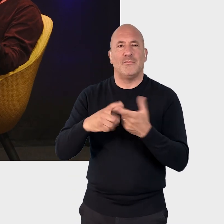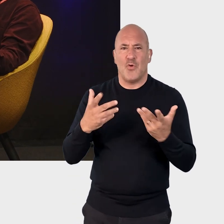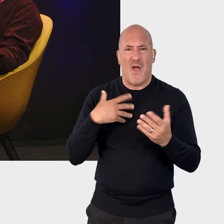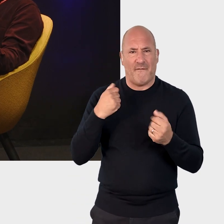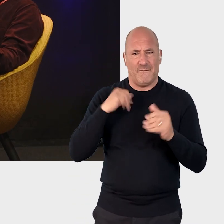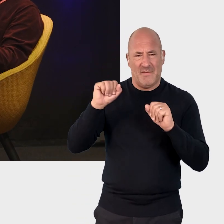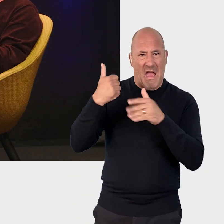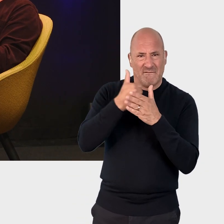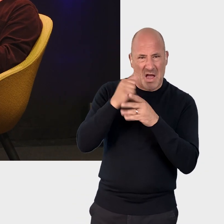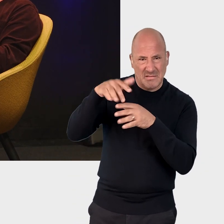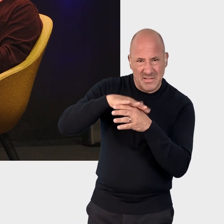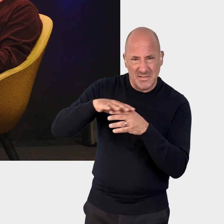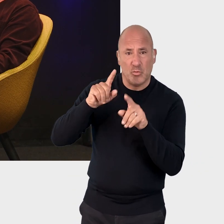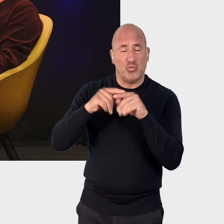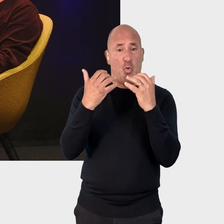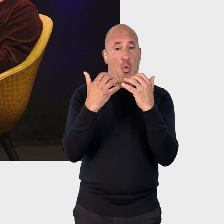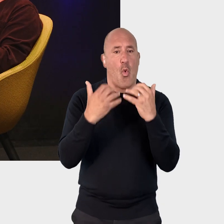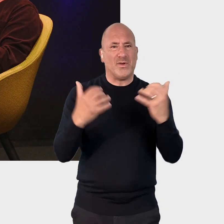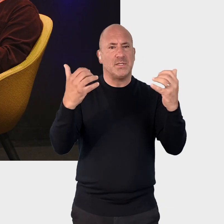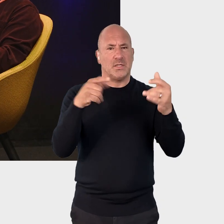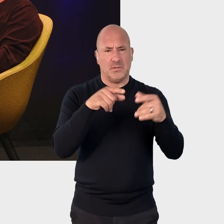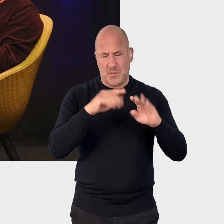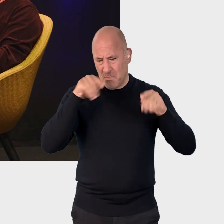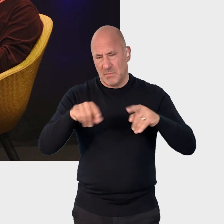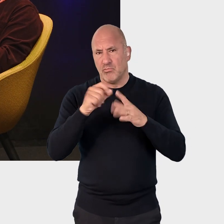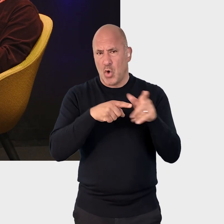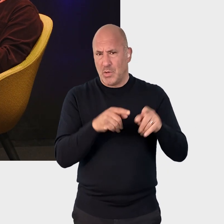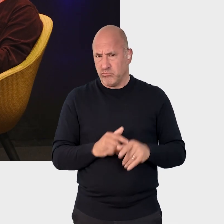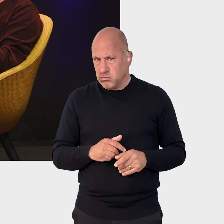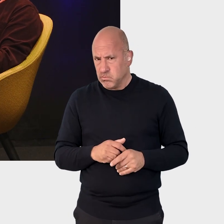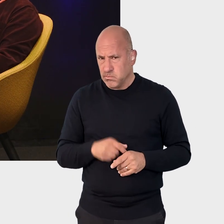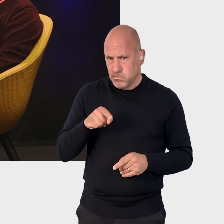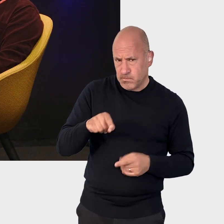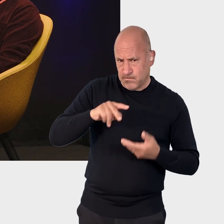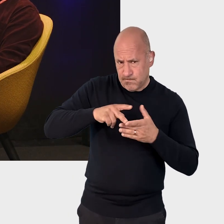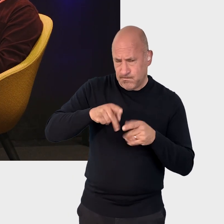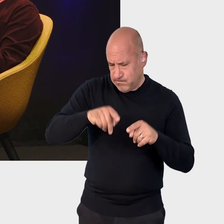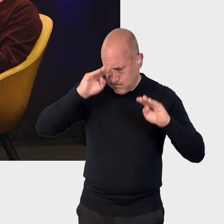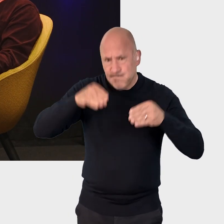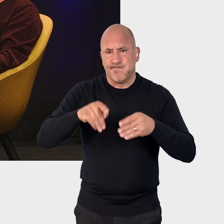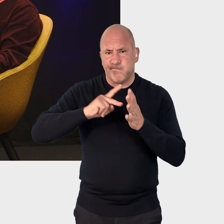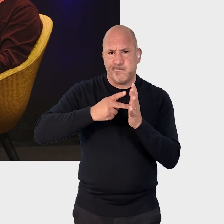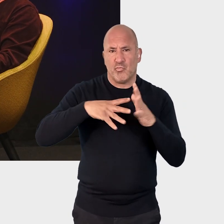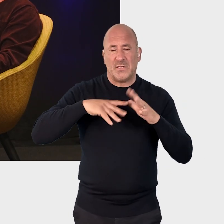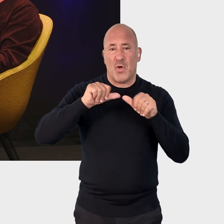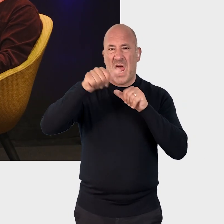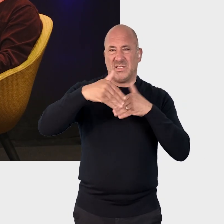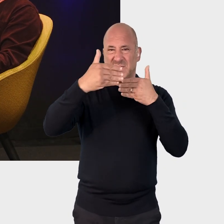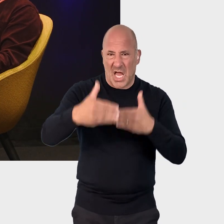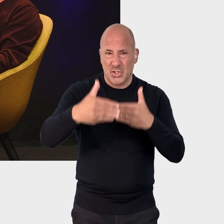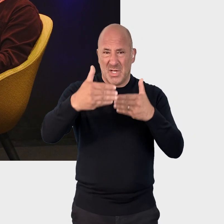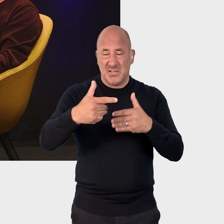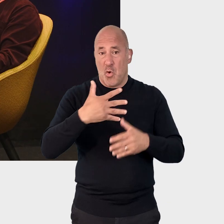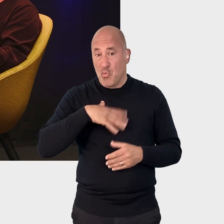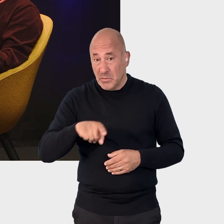by Barrovians. So we've got community advisors, but also the audiences that work on a specific project will always be part of that process